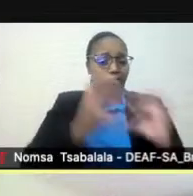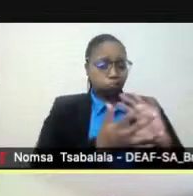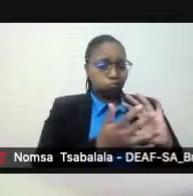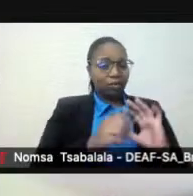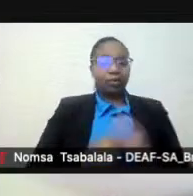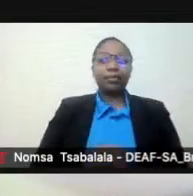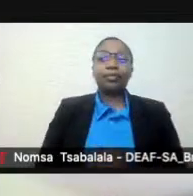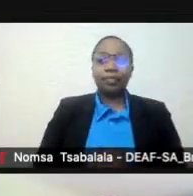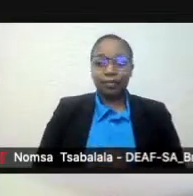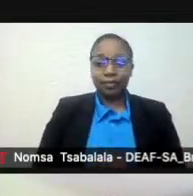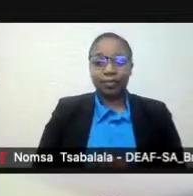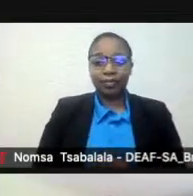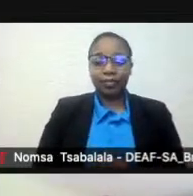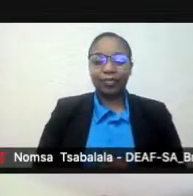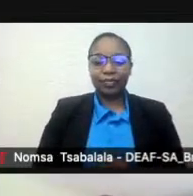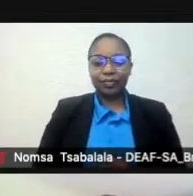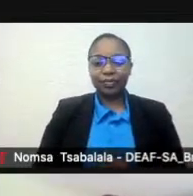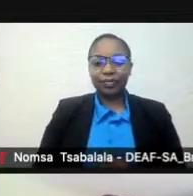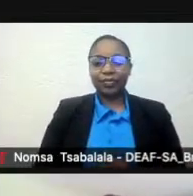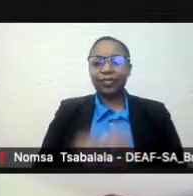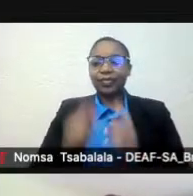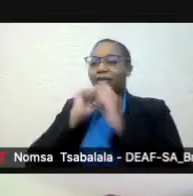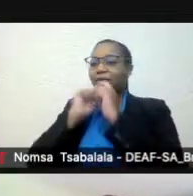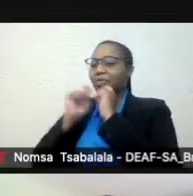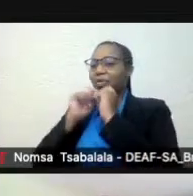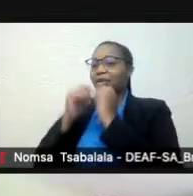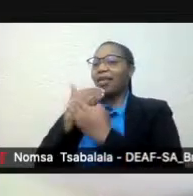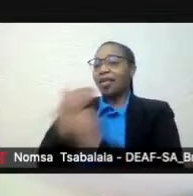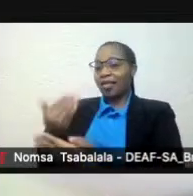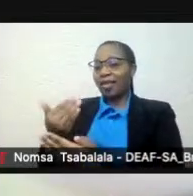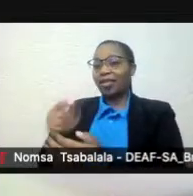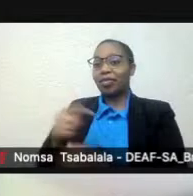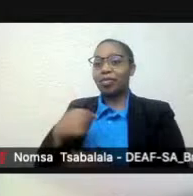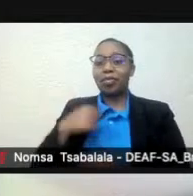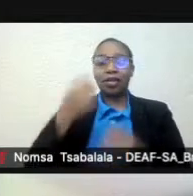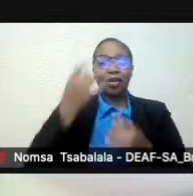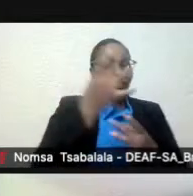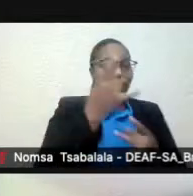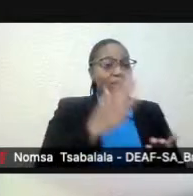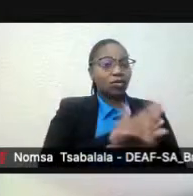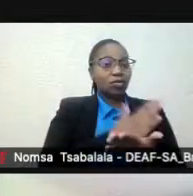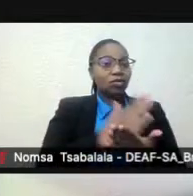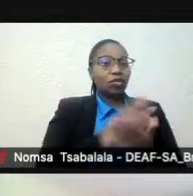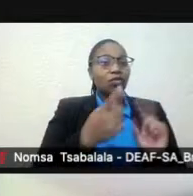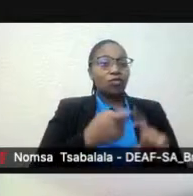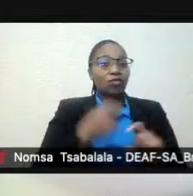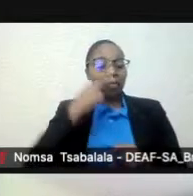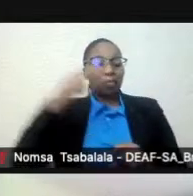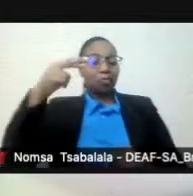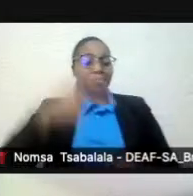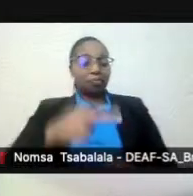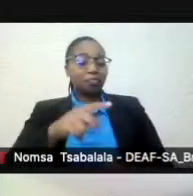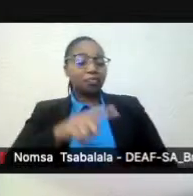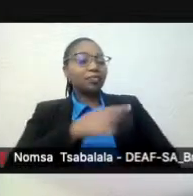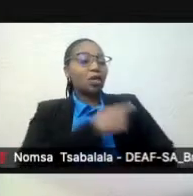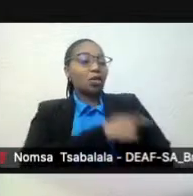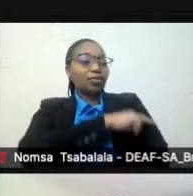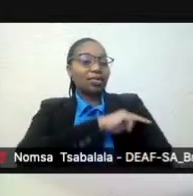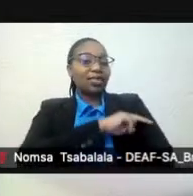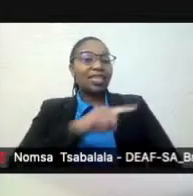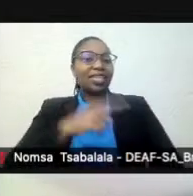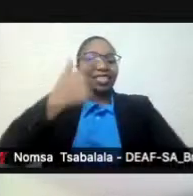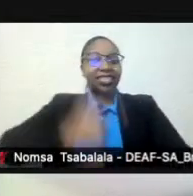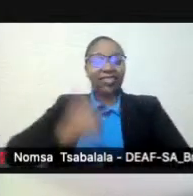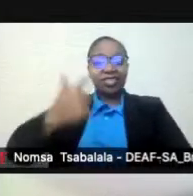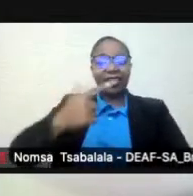Good morning, Honourable Minister and guests. I'll just share some information from the hospital surveillance. This is the 7-day moving average